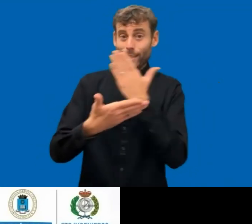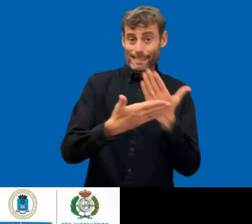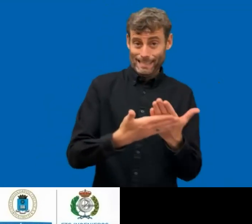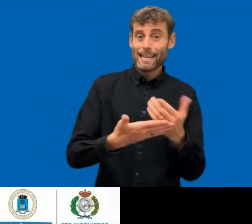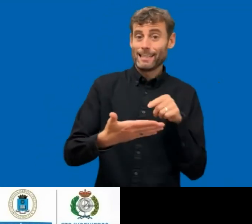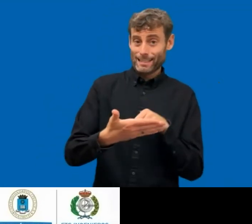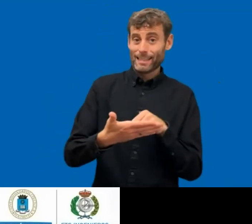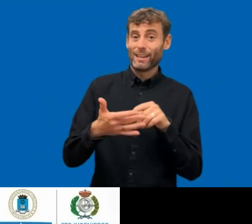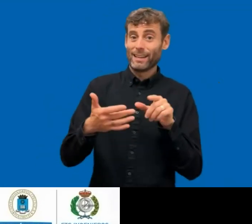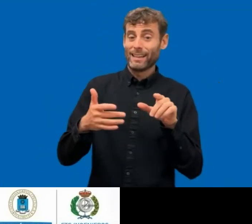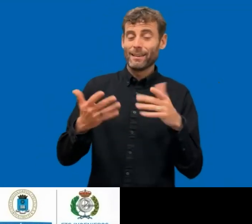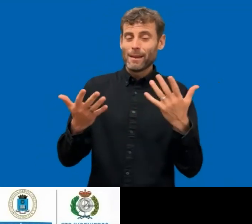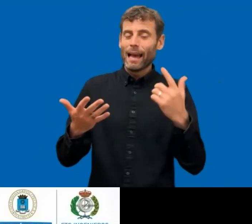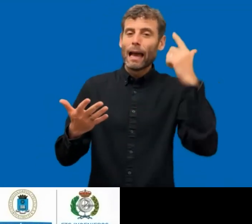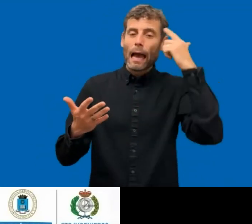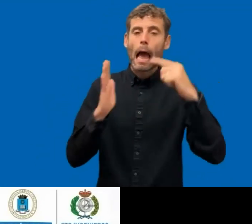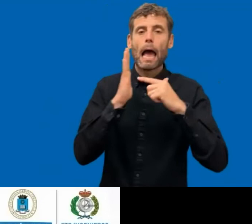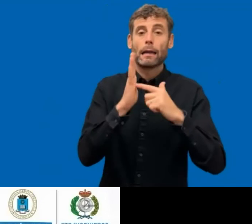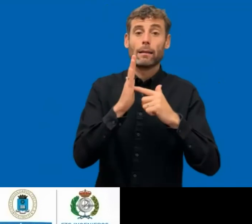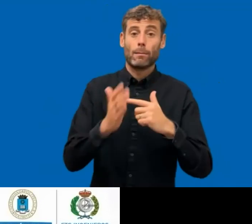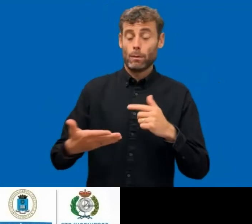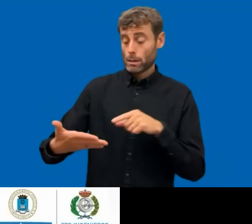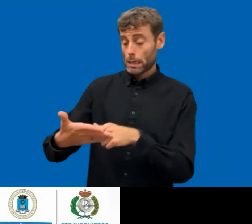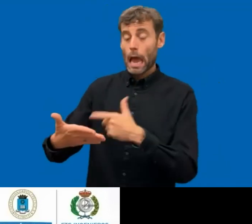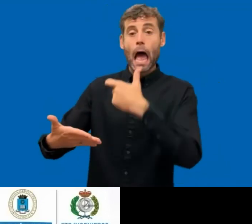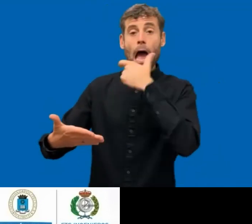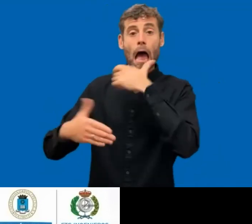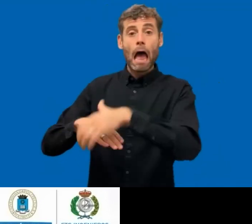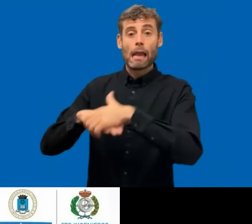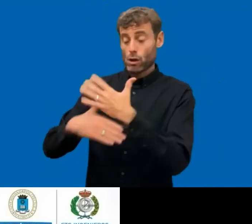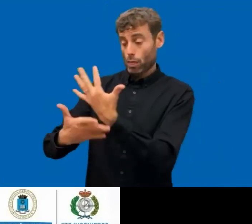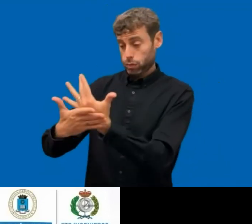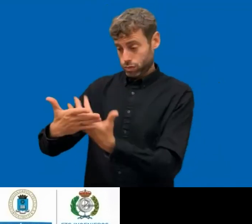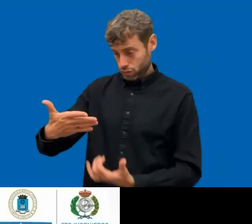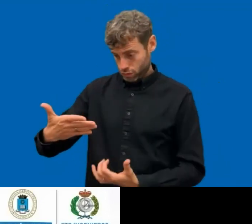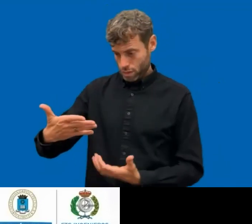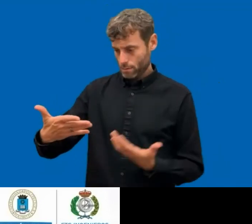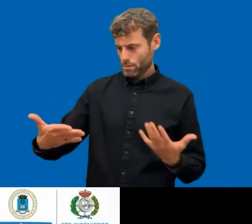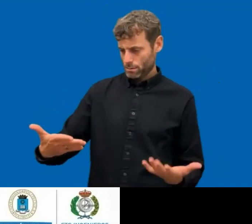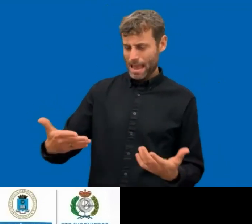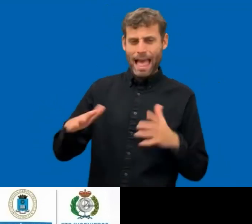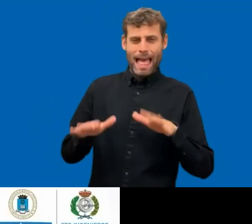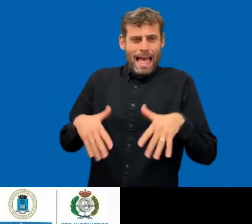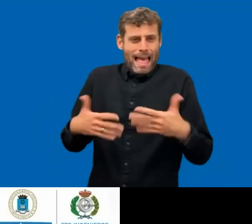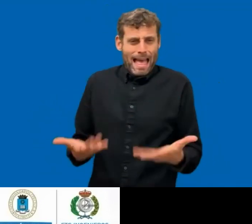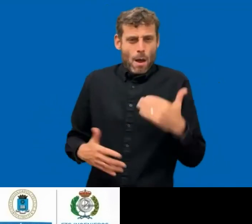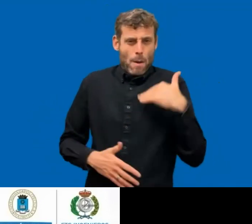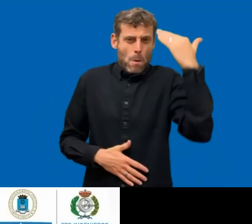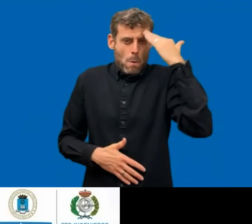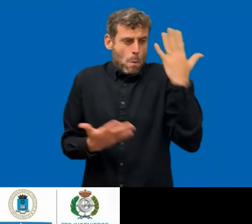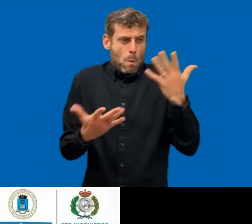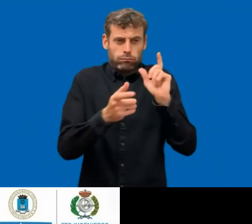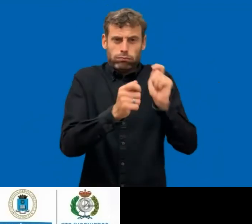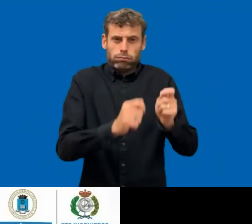doing that is in a foreign language, and that is not. I mean, I'm not a lawyer, but there are legal implications of that seems to be complicated.